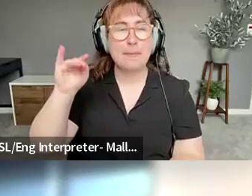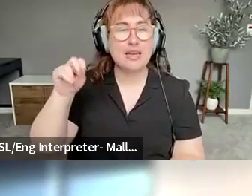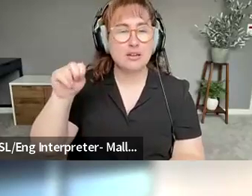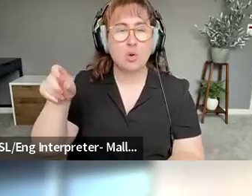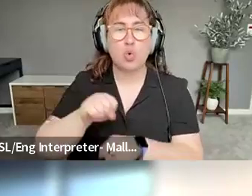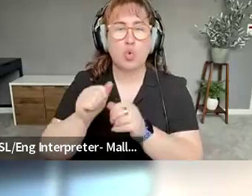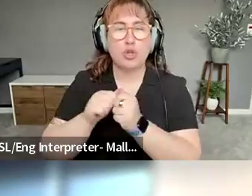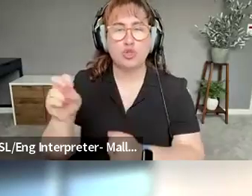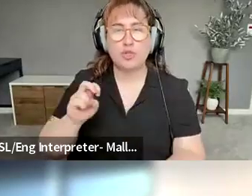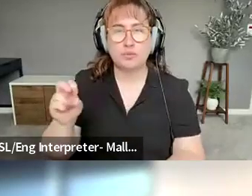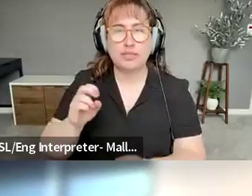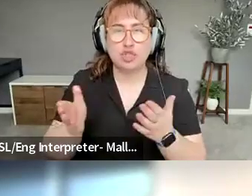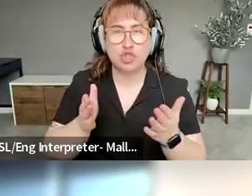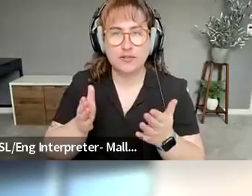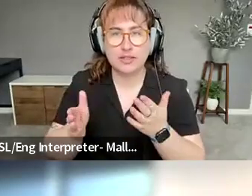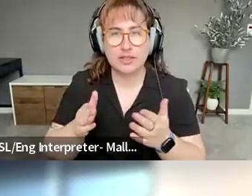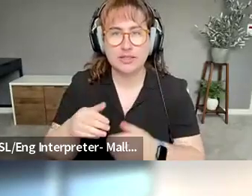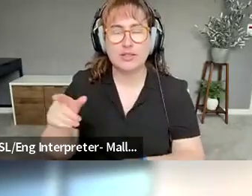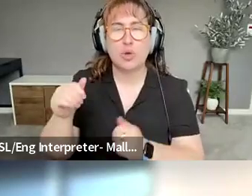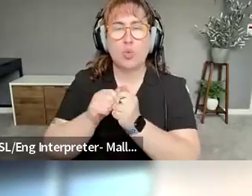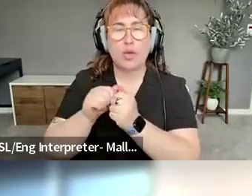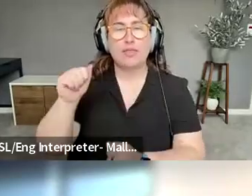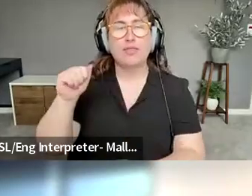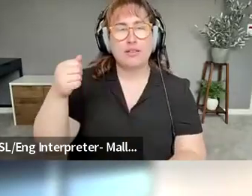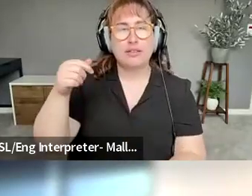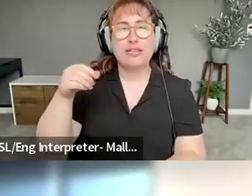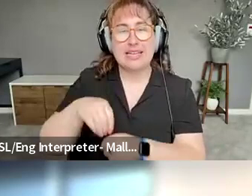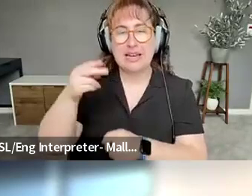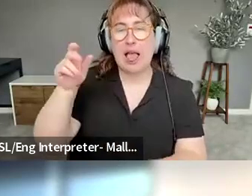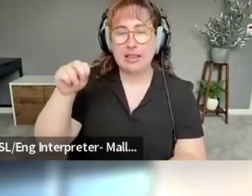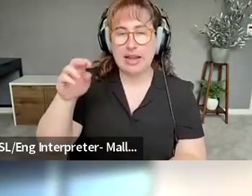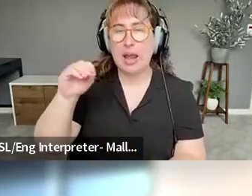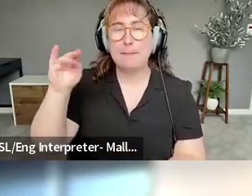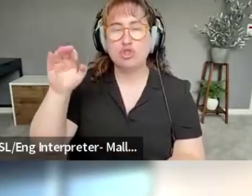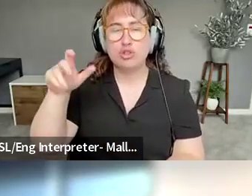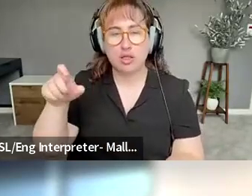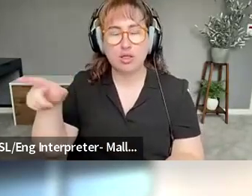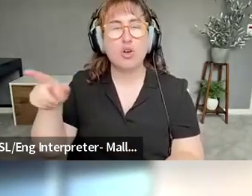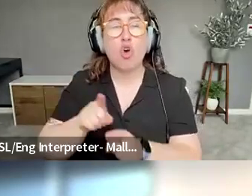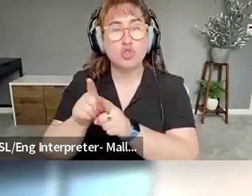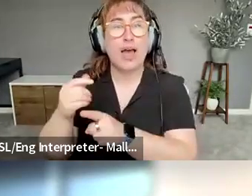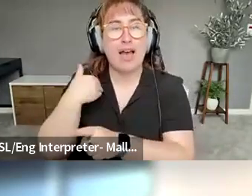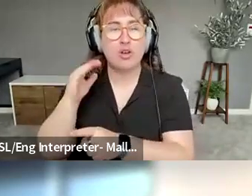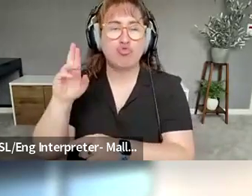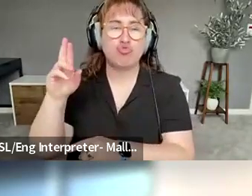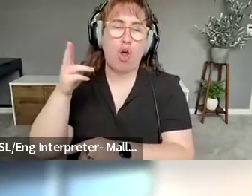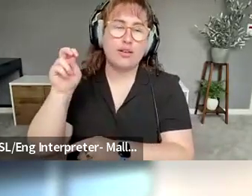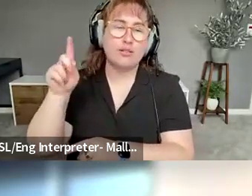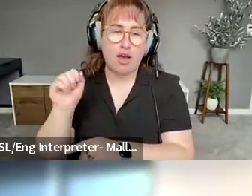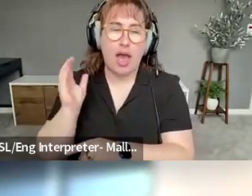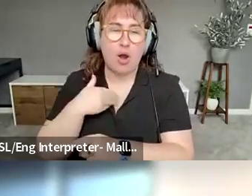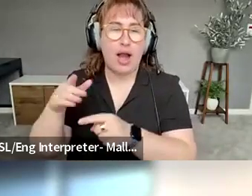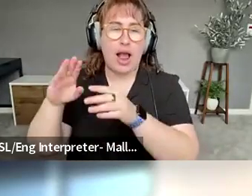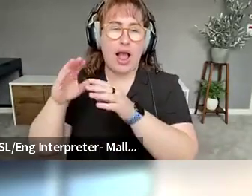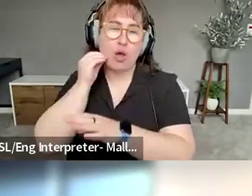on transportation services for us. He's in Michelle's unit. And of course, Miss Rhonda, our housing specialist. So we